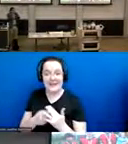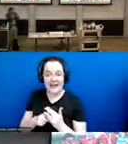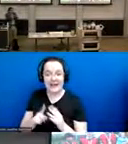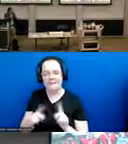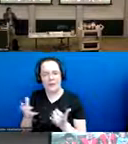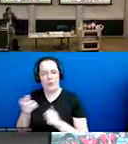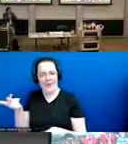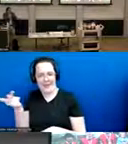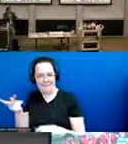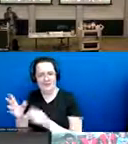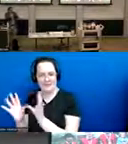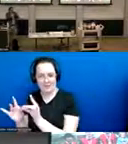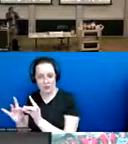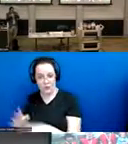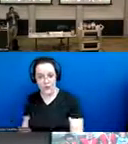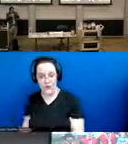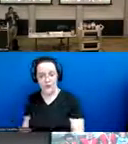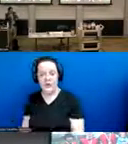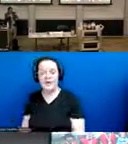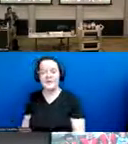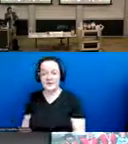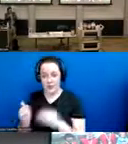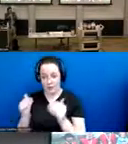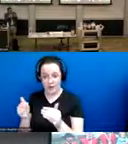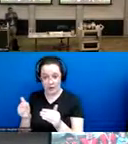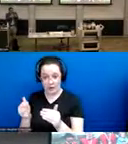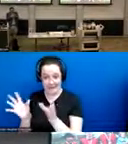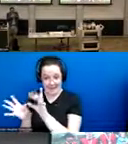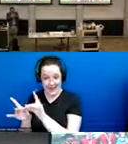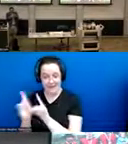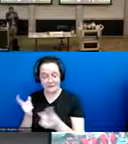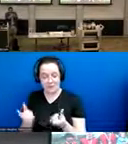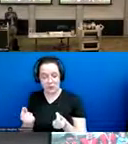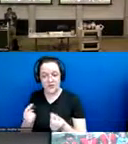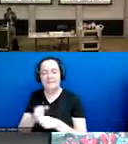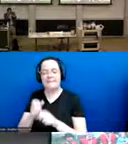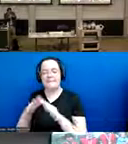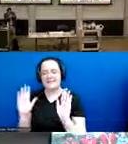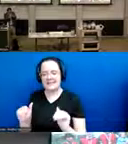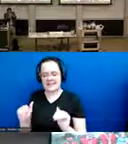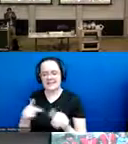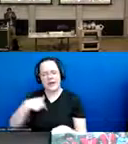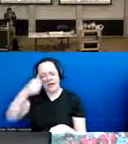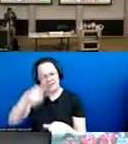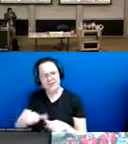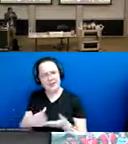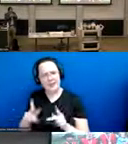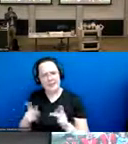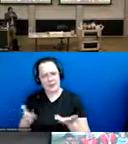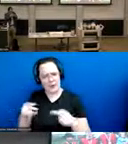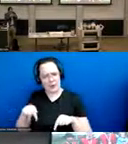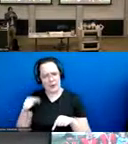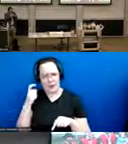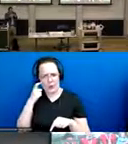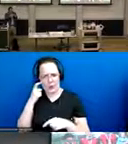So then in order to do that, what you need to do is to create a system. And I recall that some people here in this institute, they